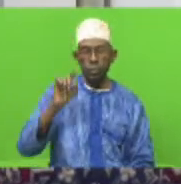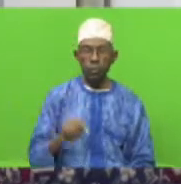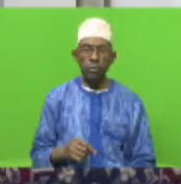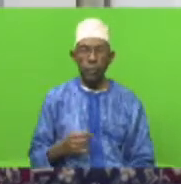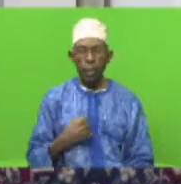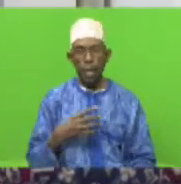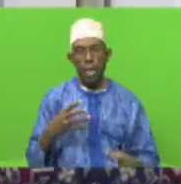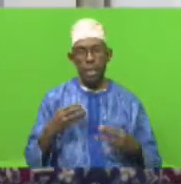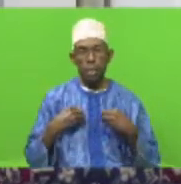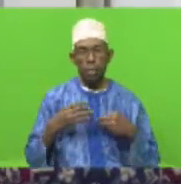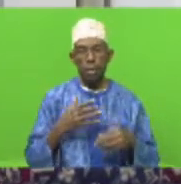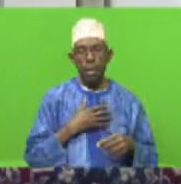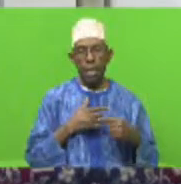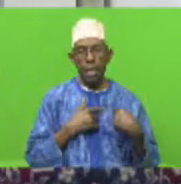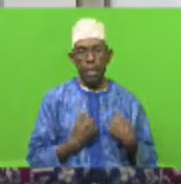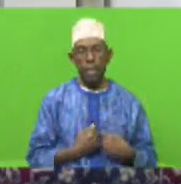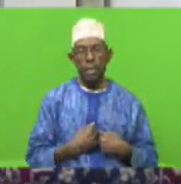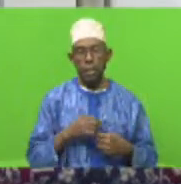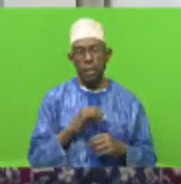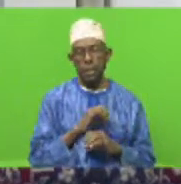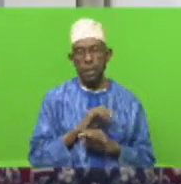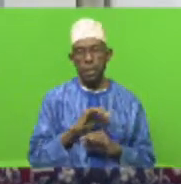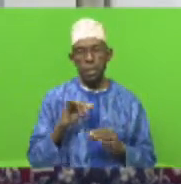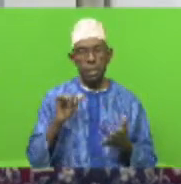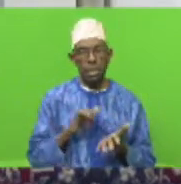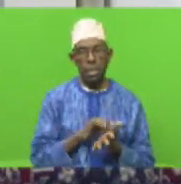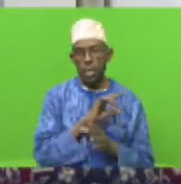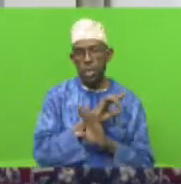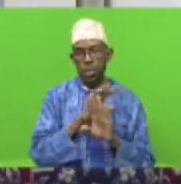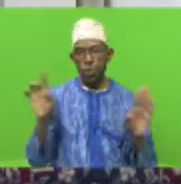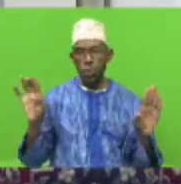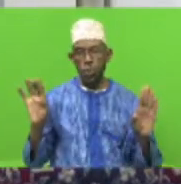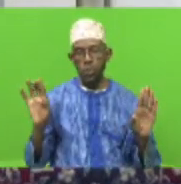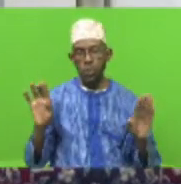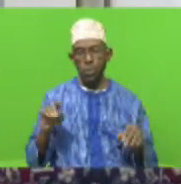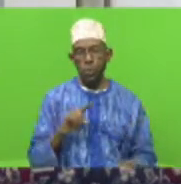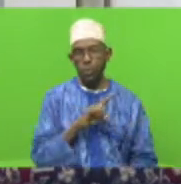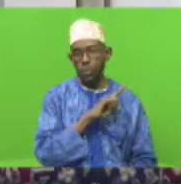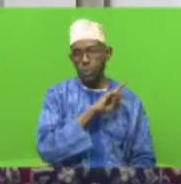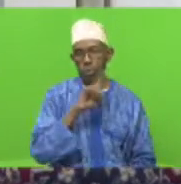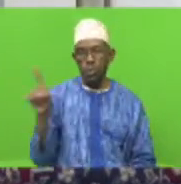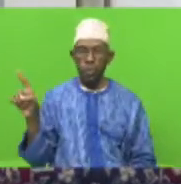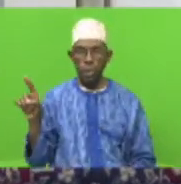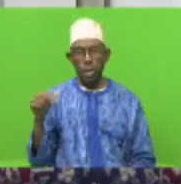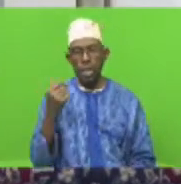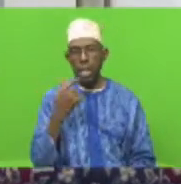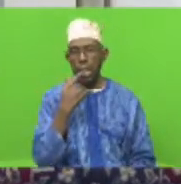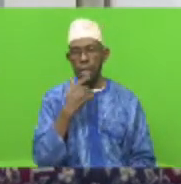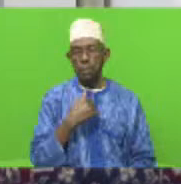rasulullah. Nakubali kwa moyo wangu nakukiri